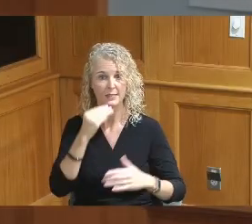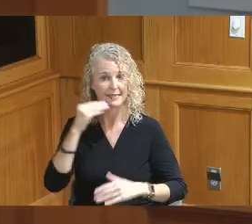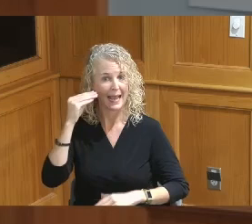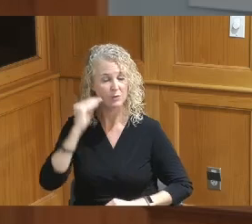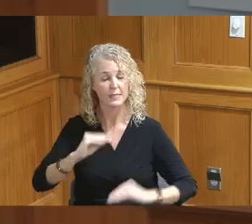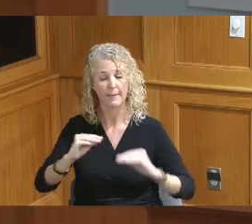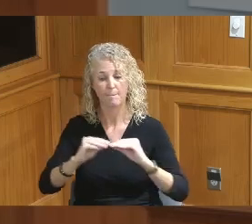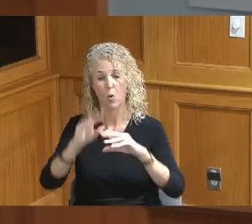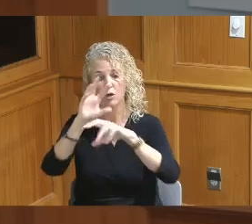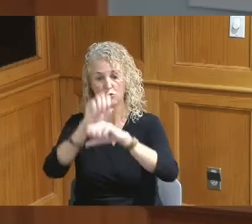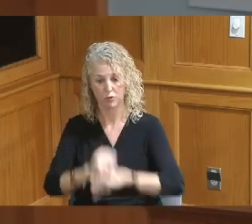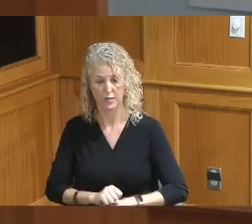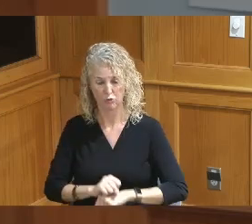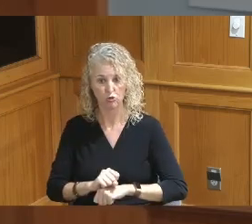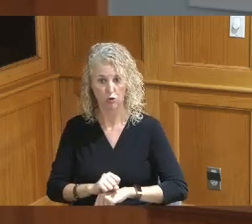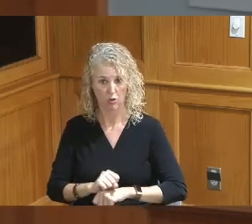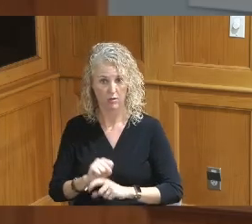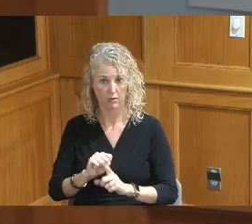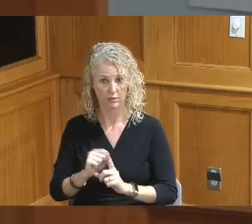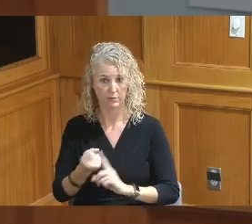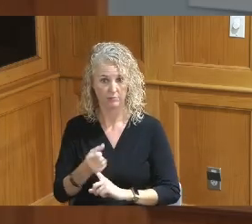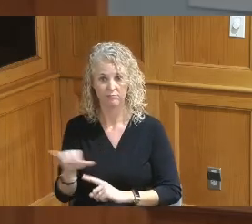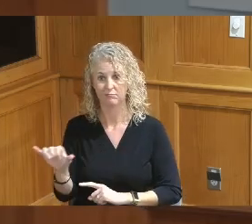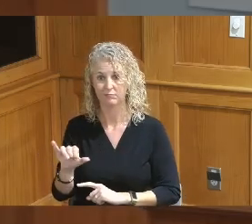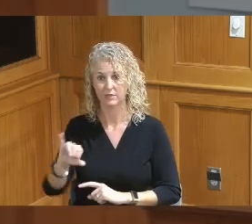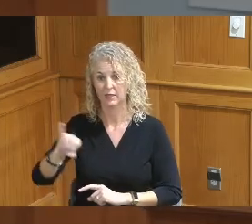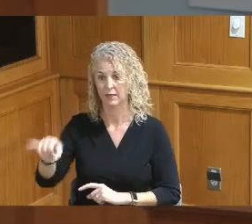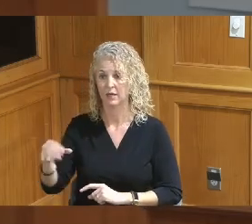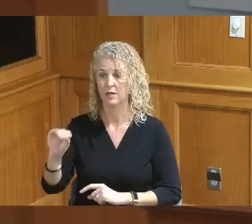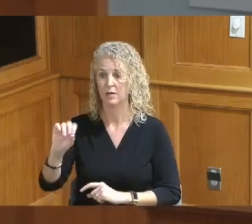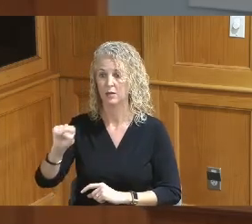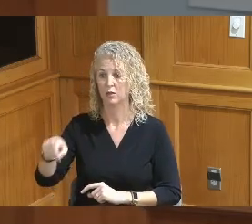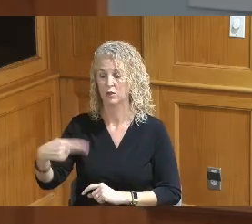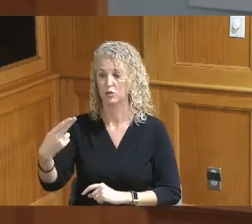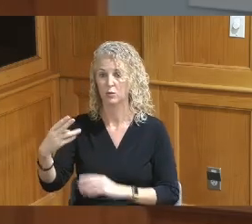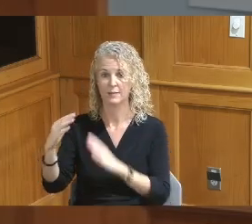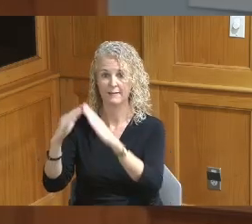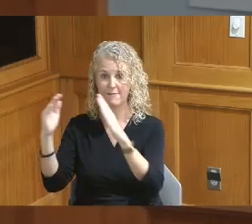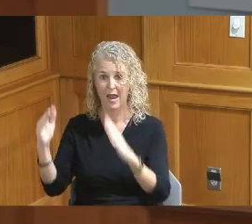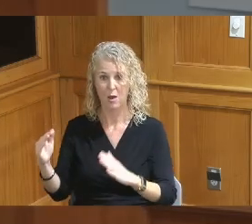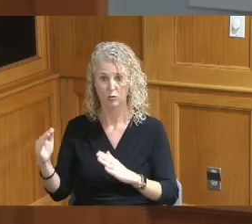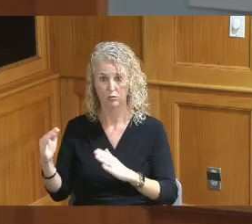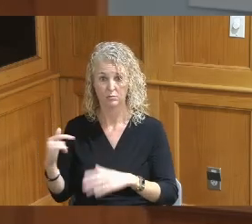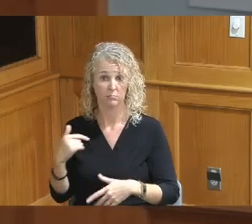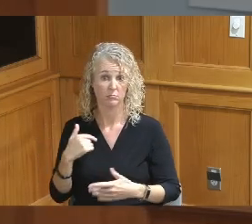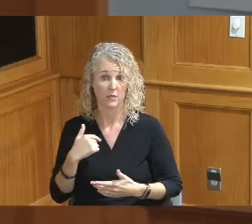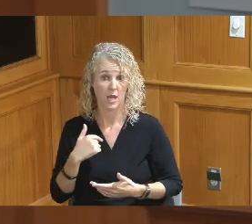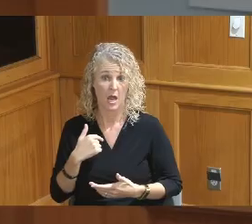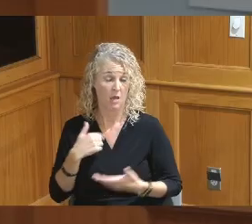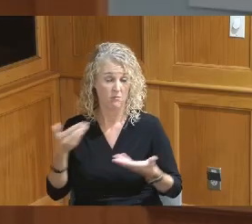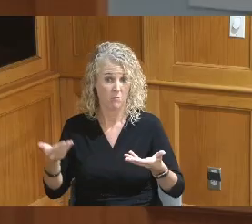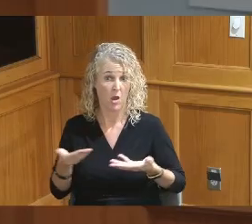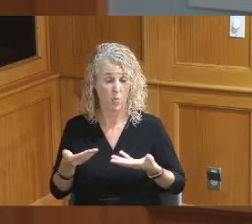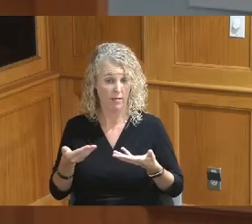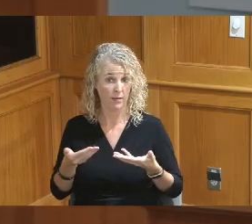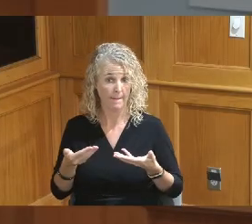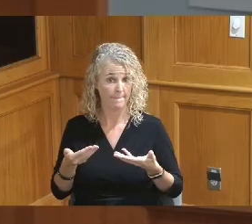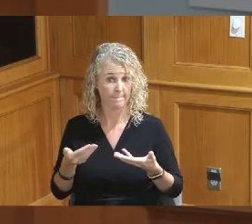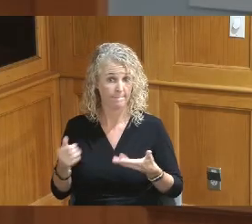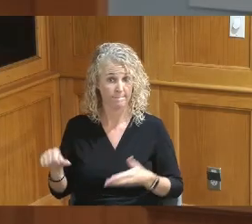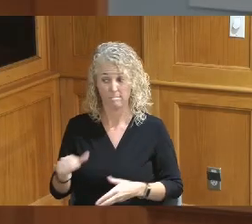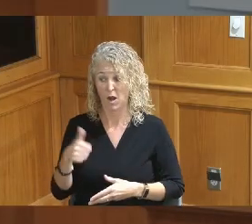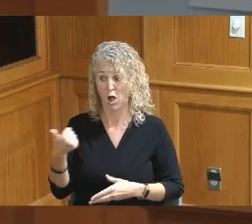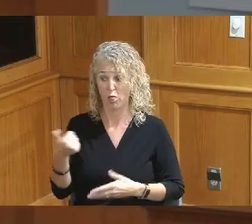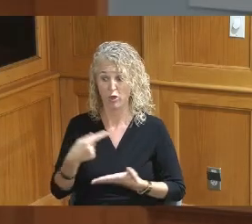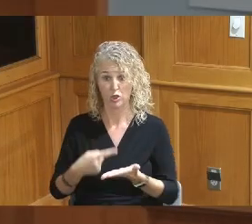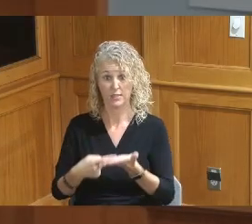settings, and we'll continue to, including places like Joseph House. I would welcome any